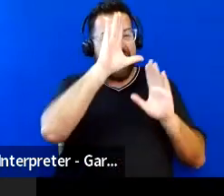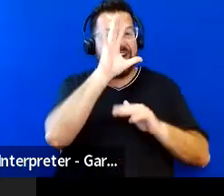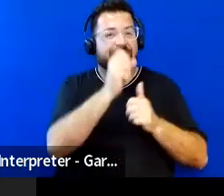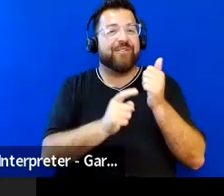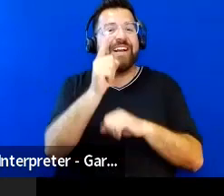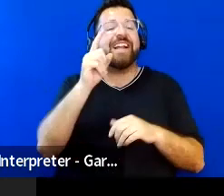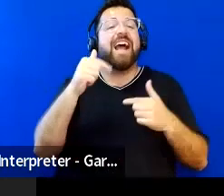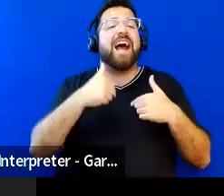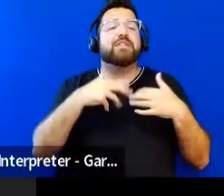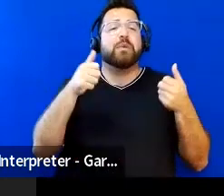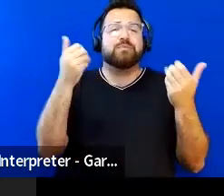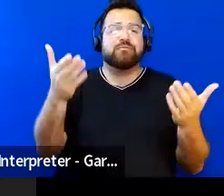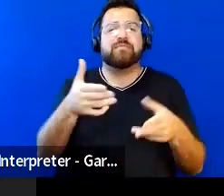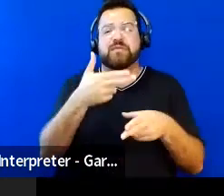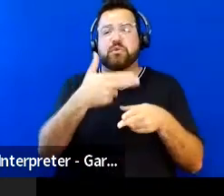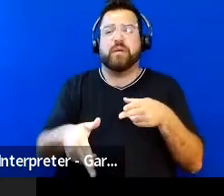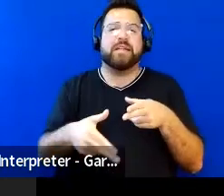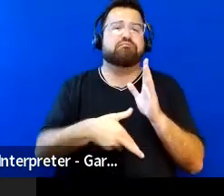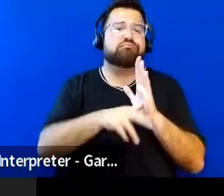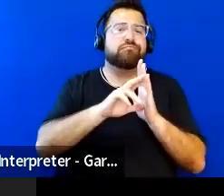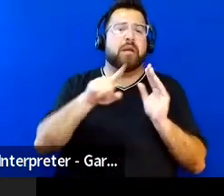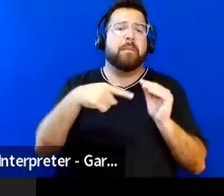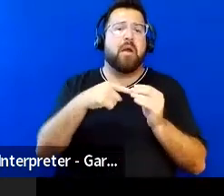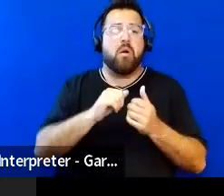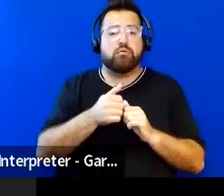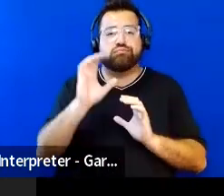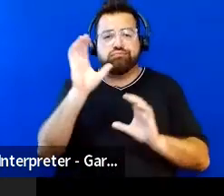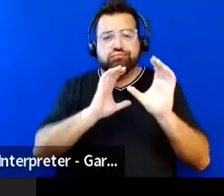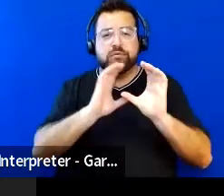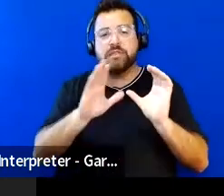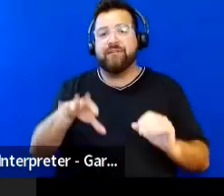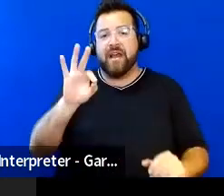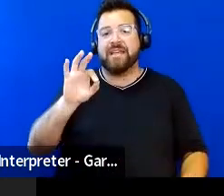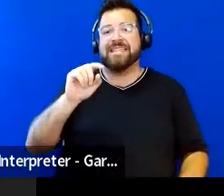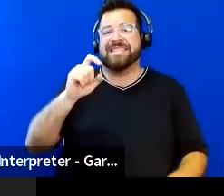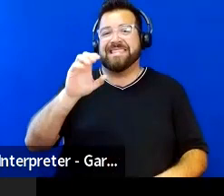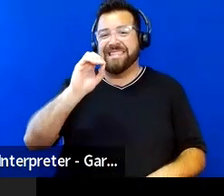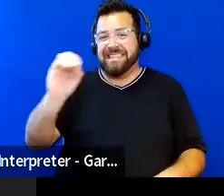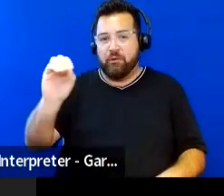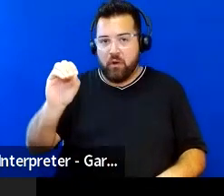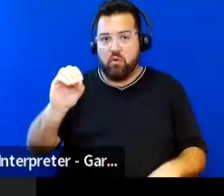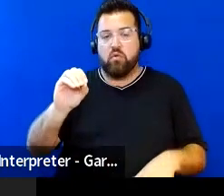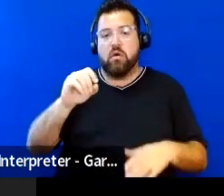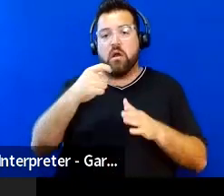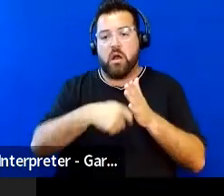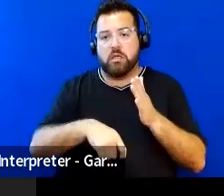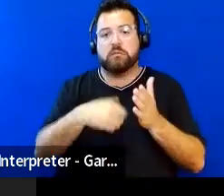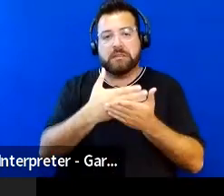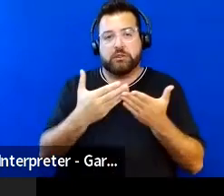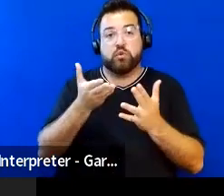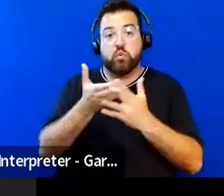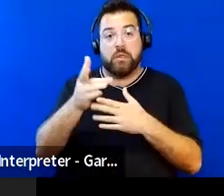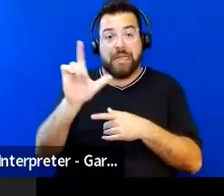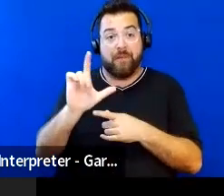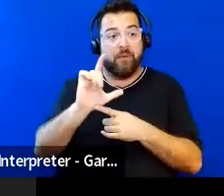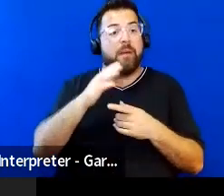quick overview on searching for zero cost materials through the library. My examples are